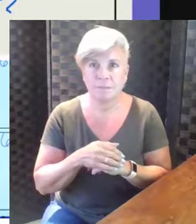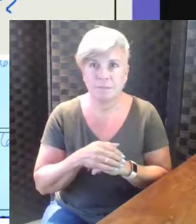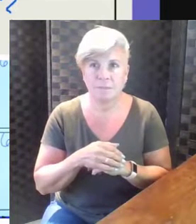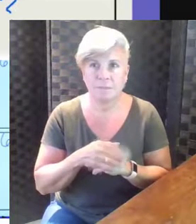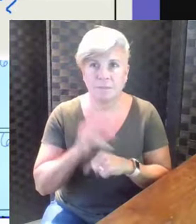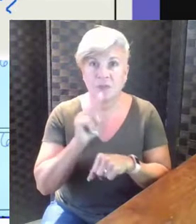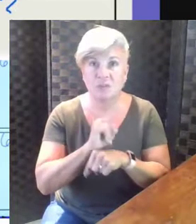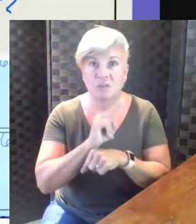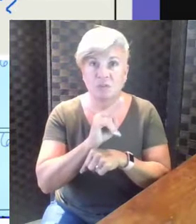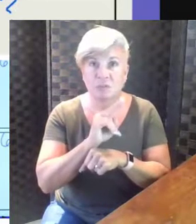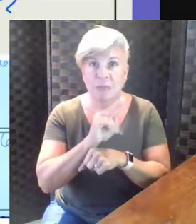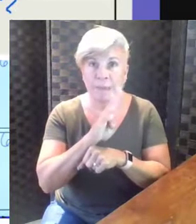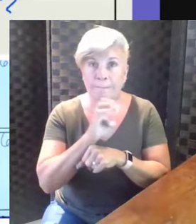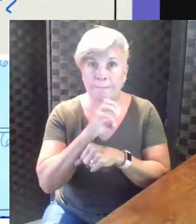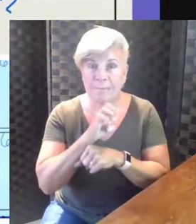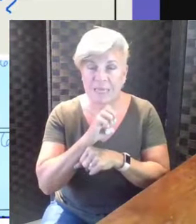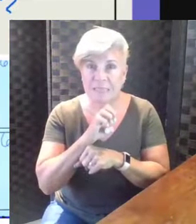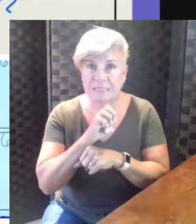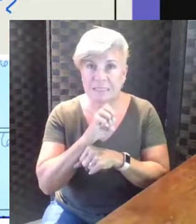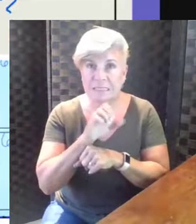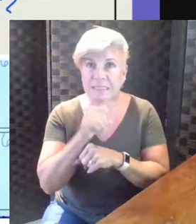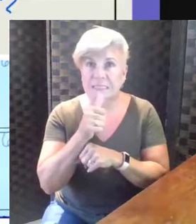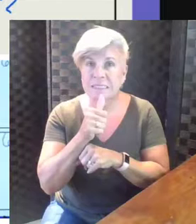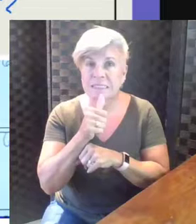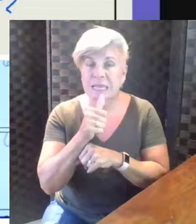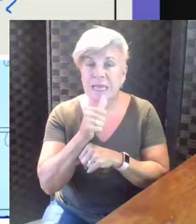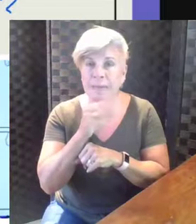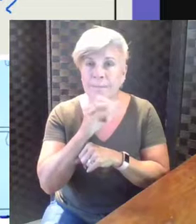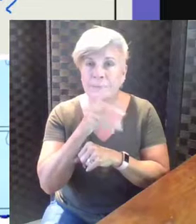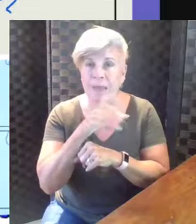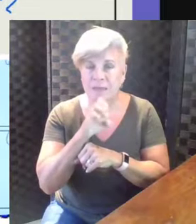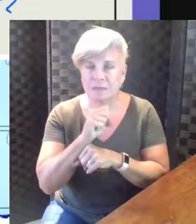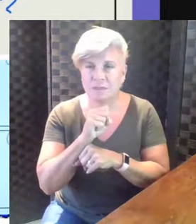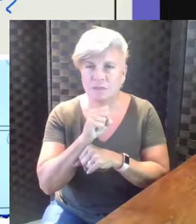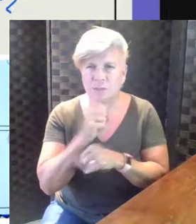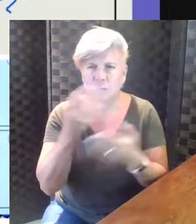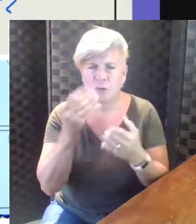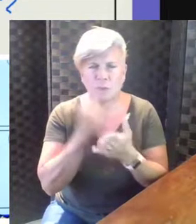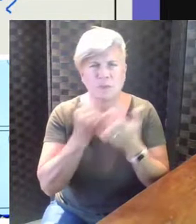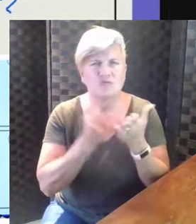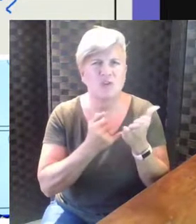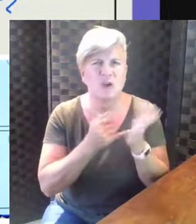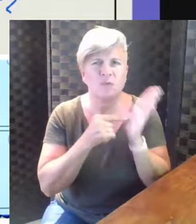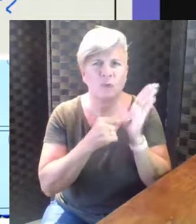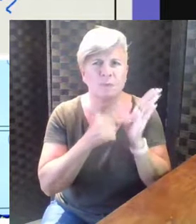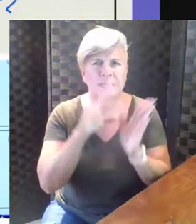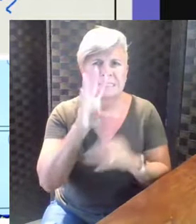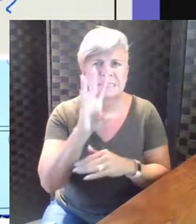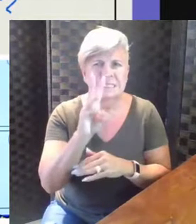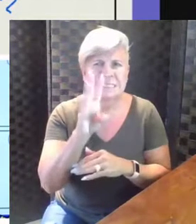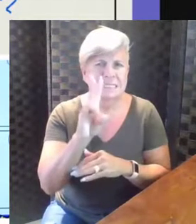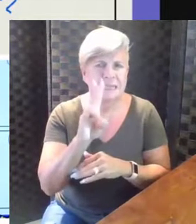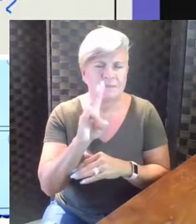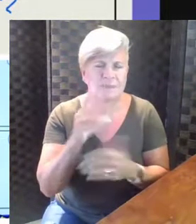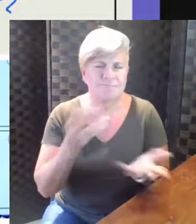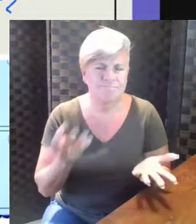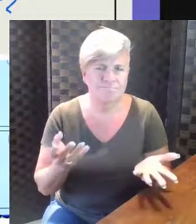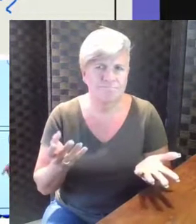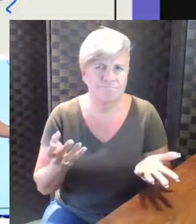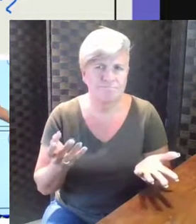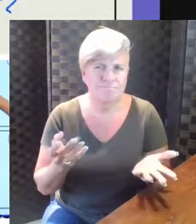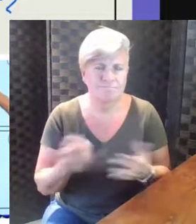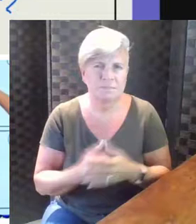So using base 10 models, I want you to think, what are we going to draw to represent 67?